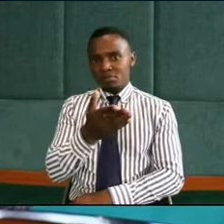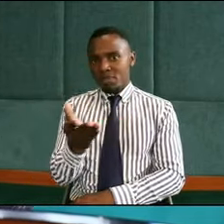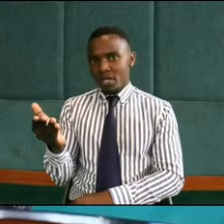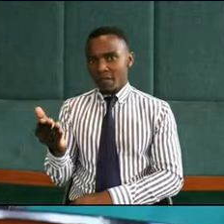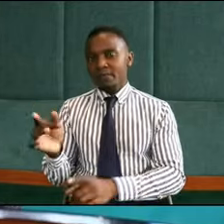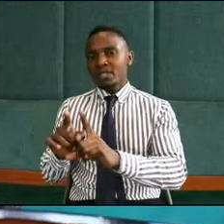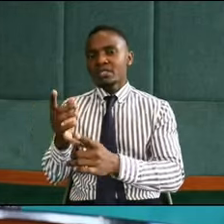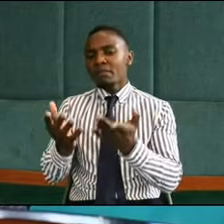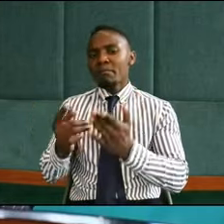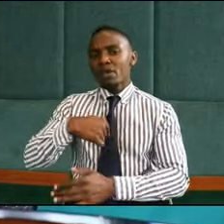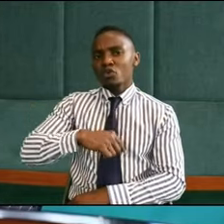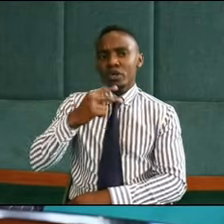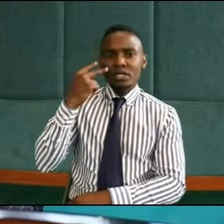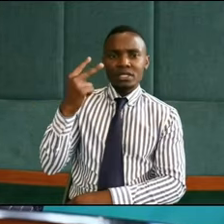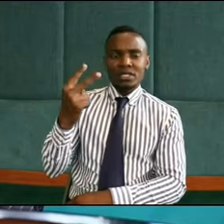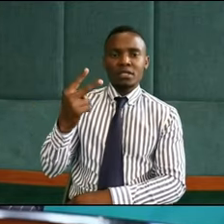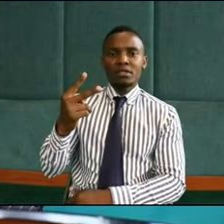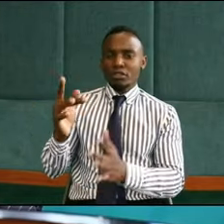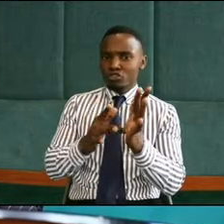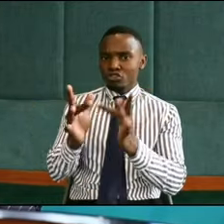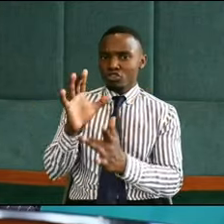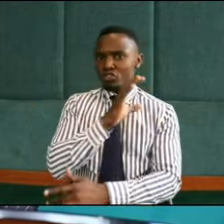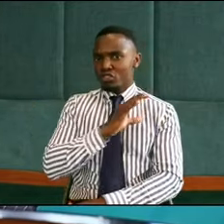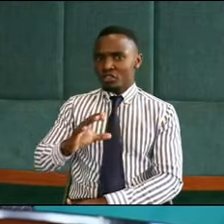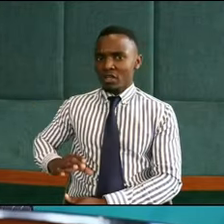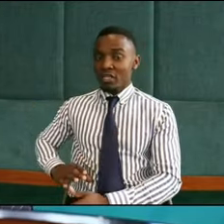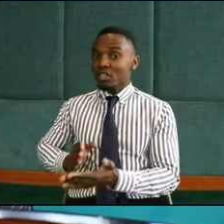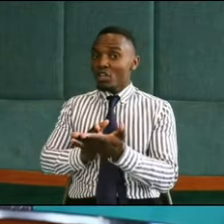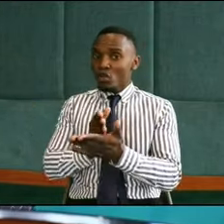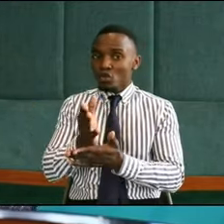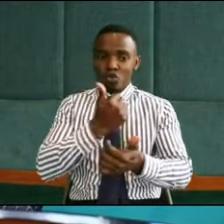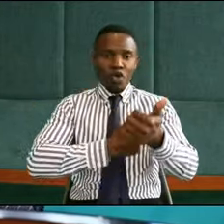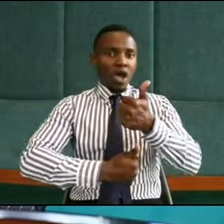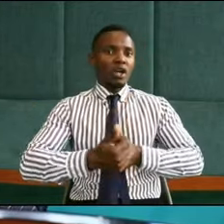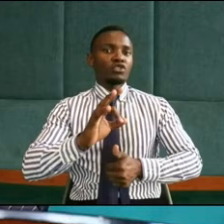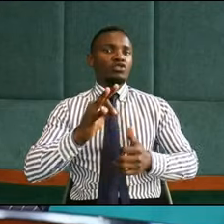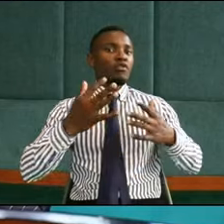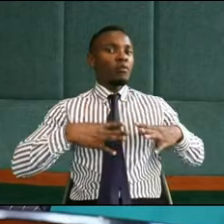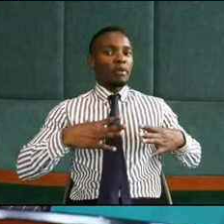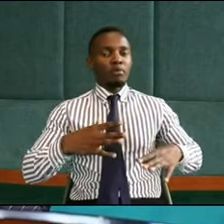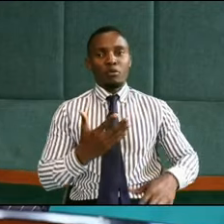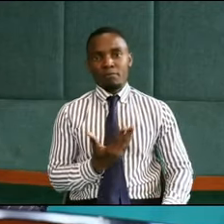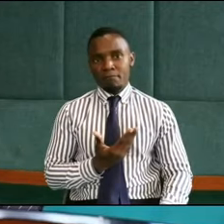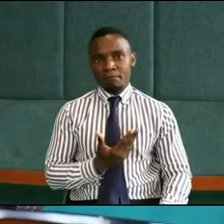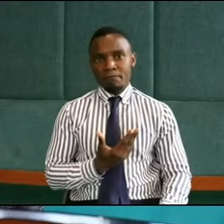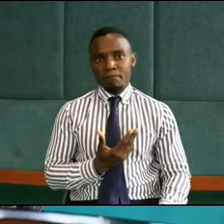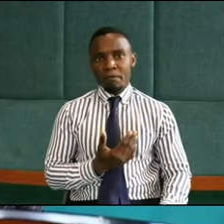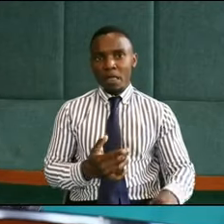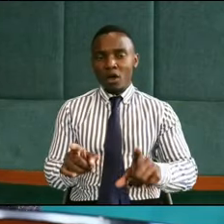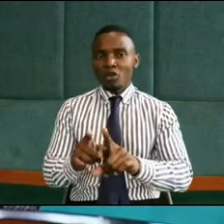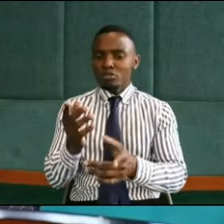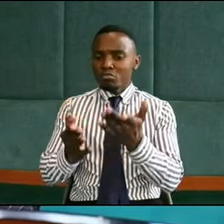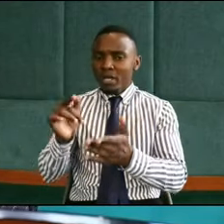And may we see Jesus Christ through the action of Mary. And may